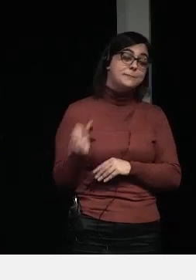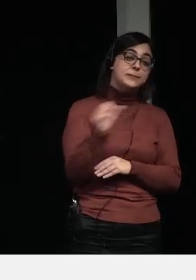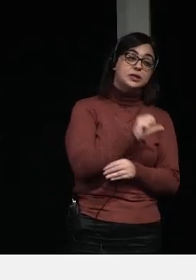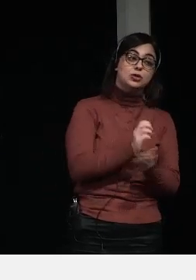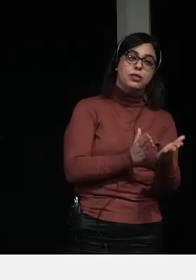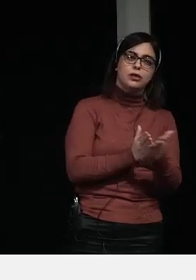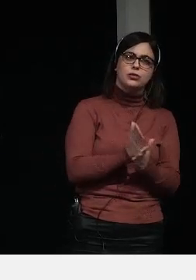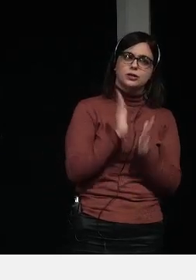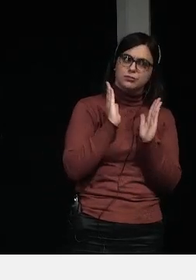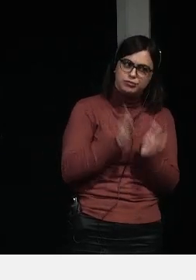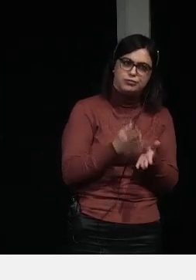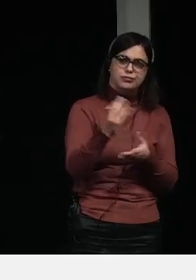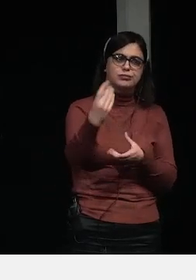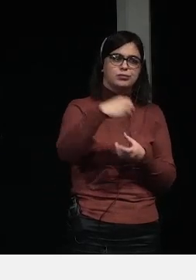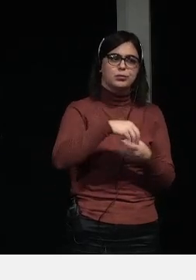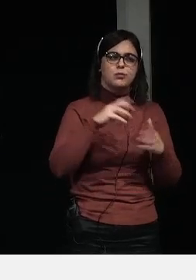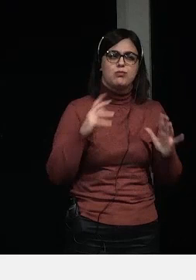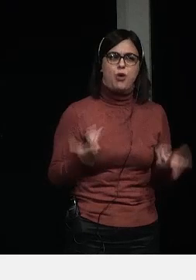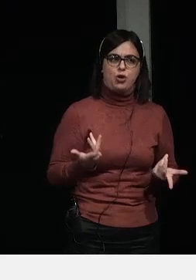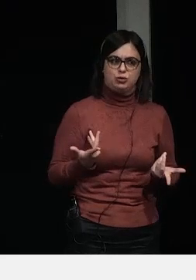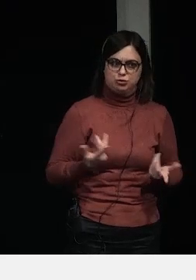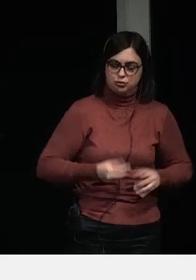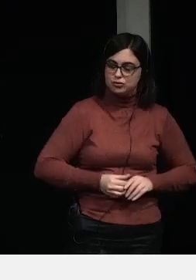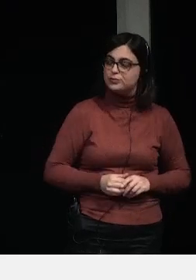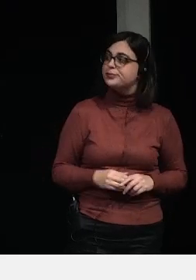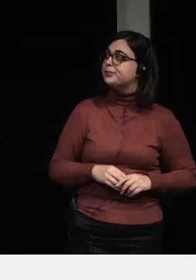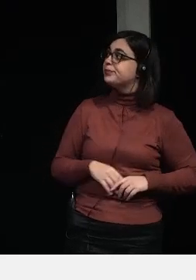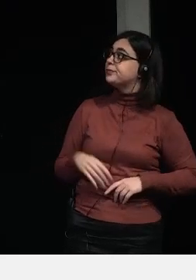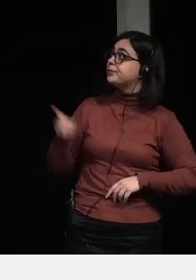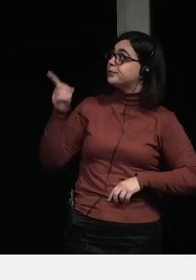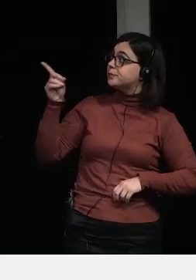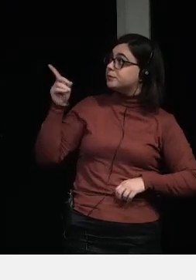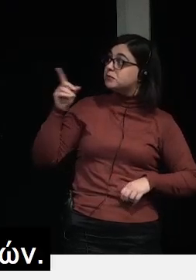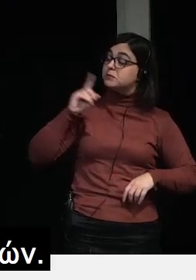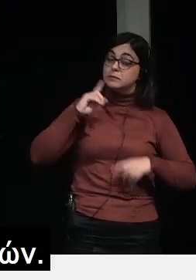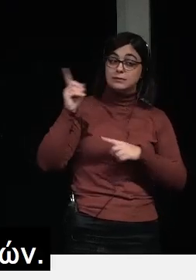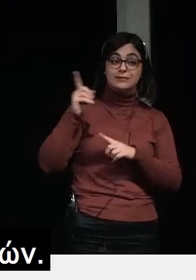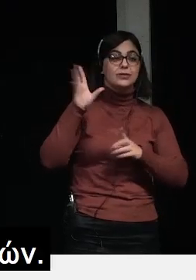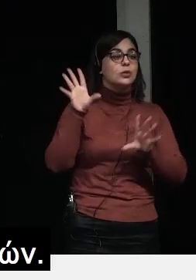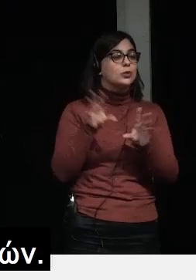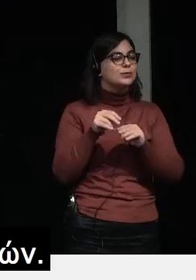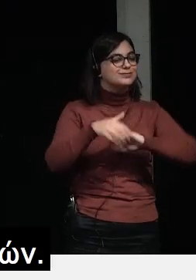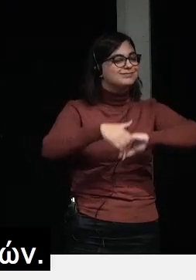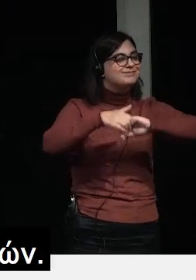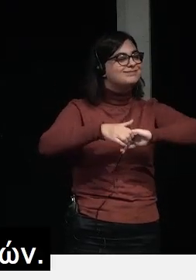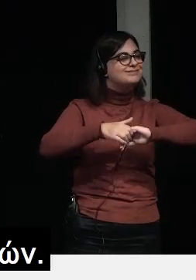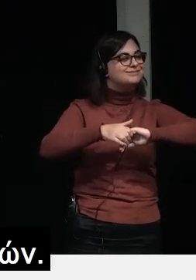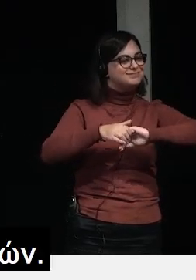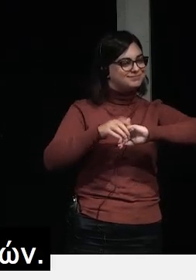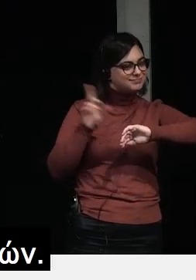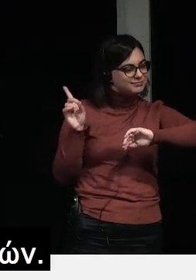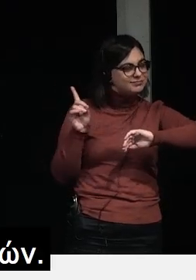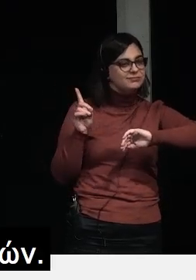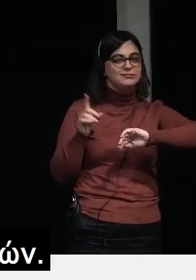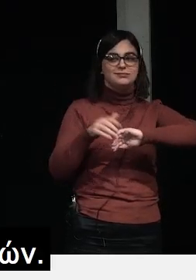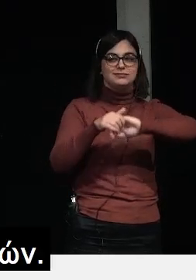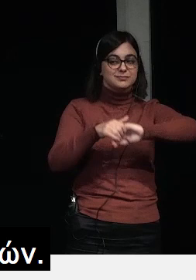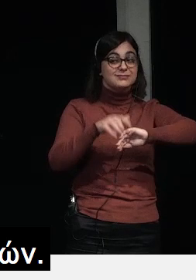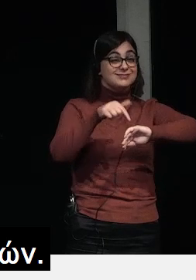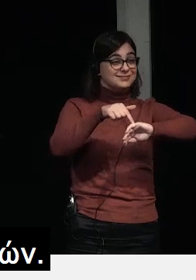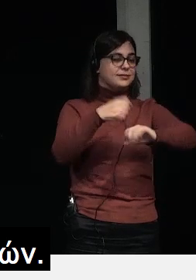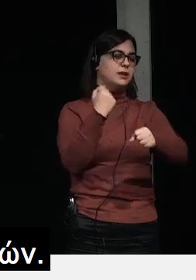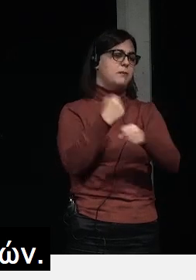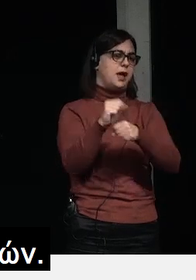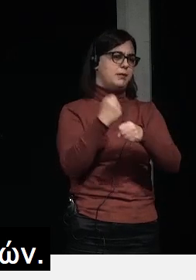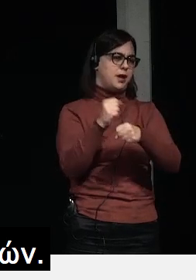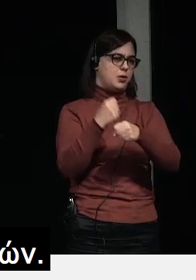marble groups of hands and fragment of a dixiosis from an active grave relief. And the right hand clasp is an act of